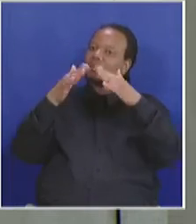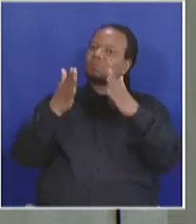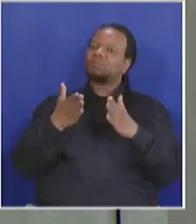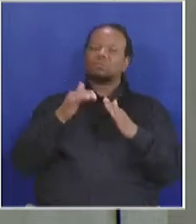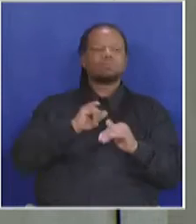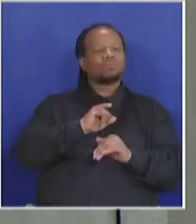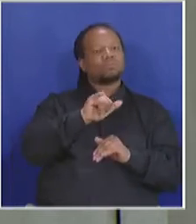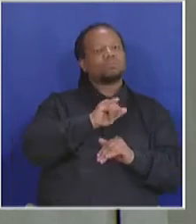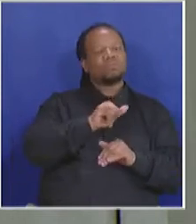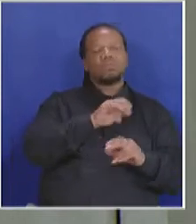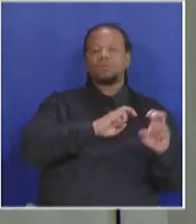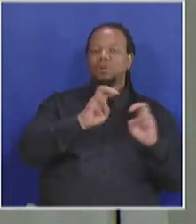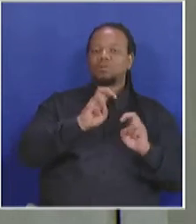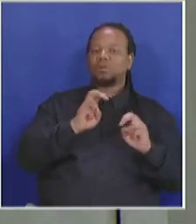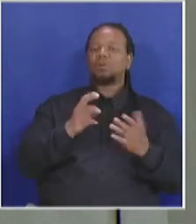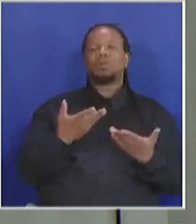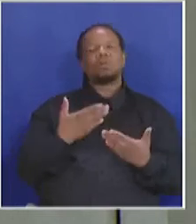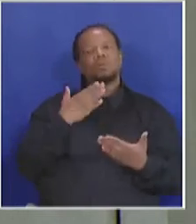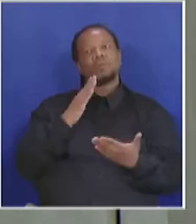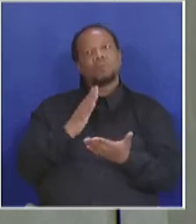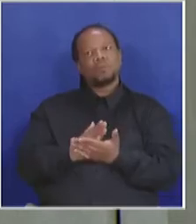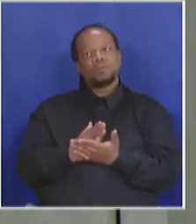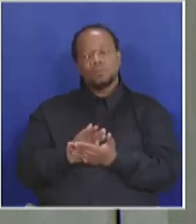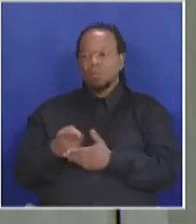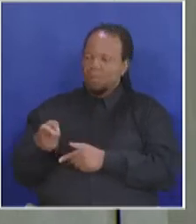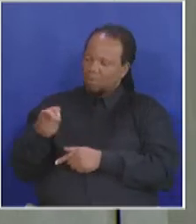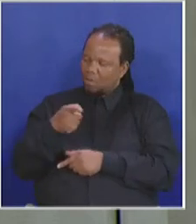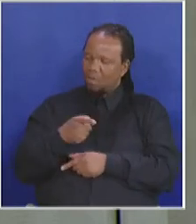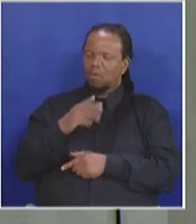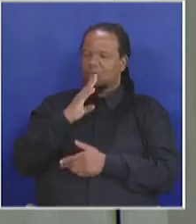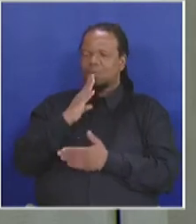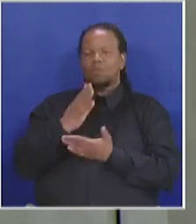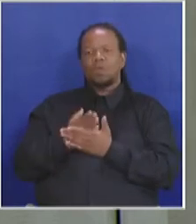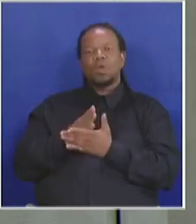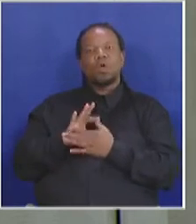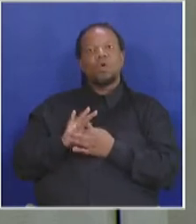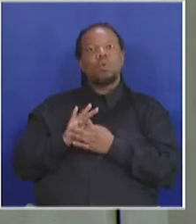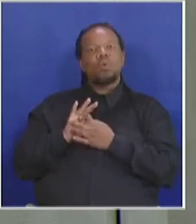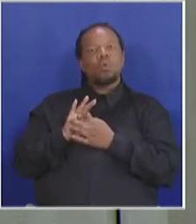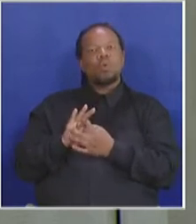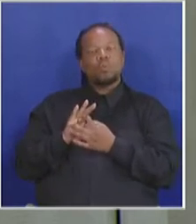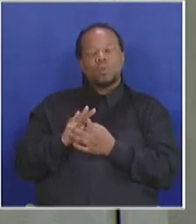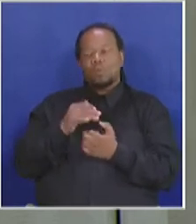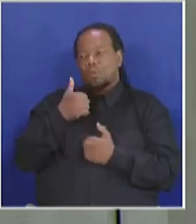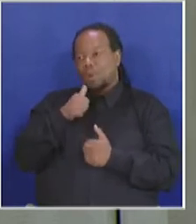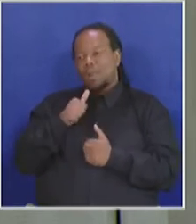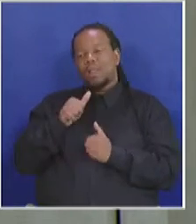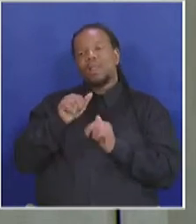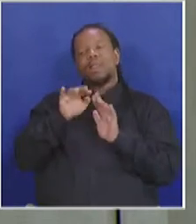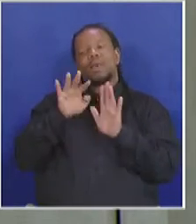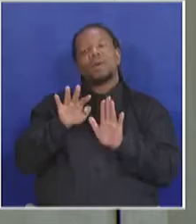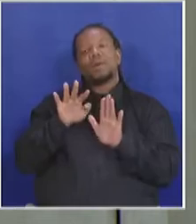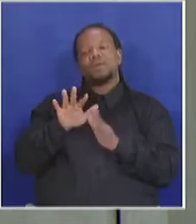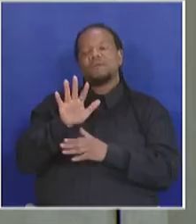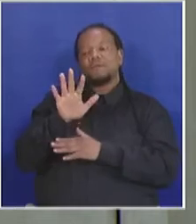communities. We therefore reaffirm our commitment that was made in 1955 in Kliptown by the Congress